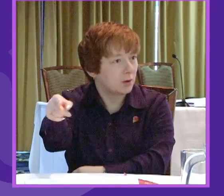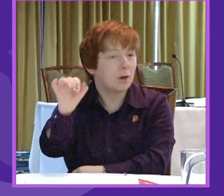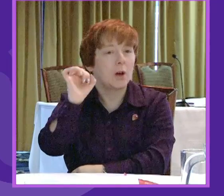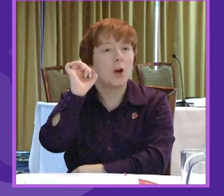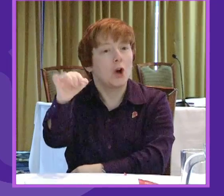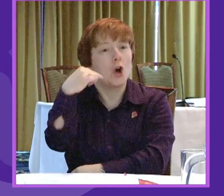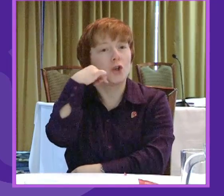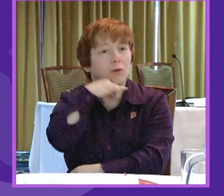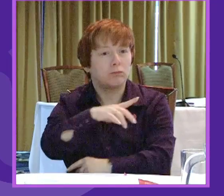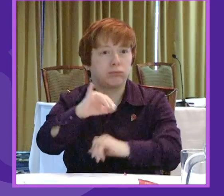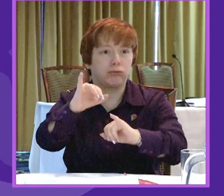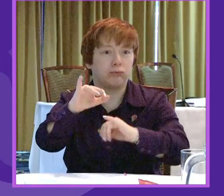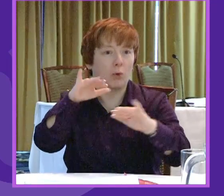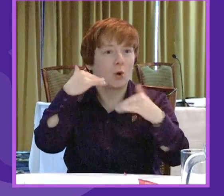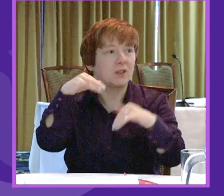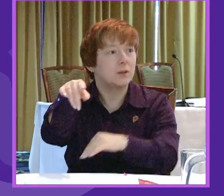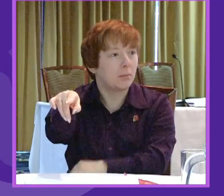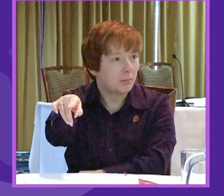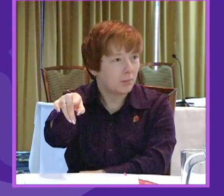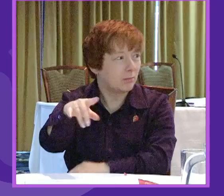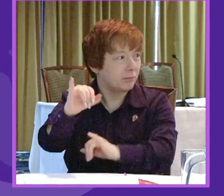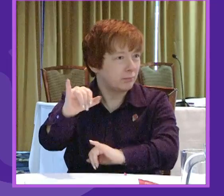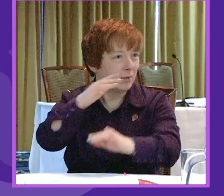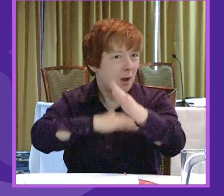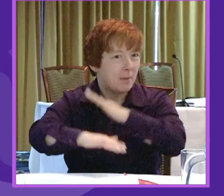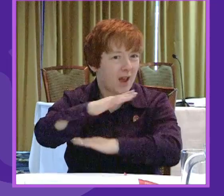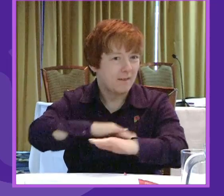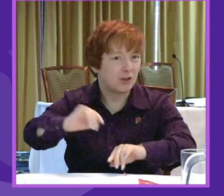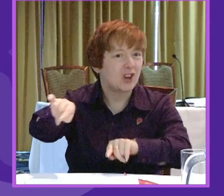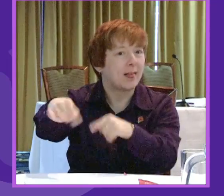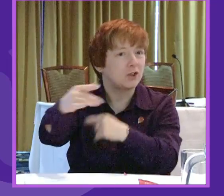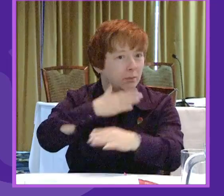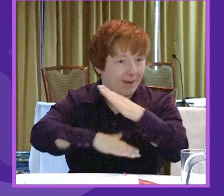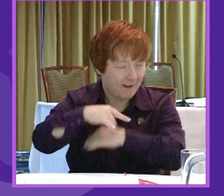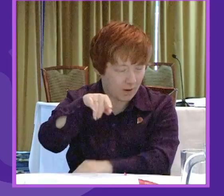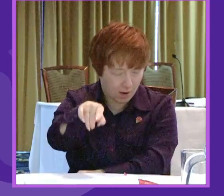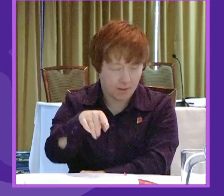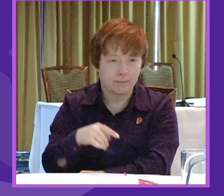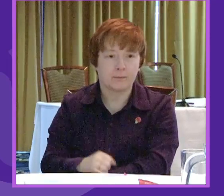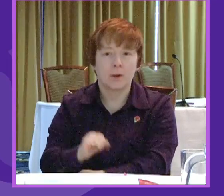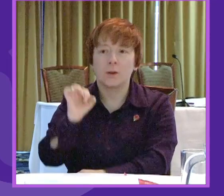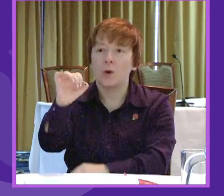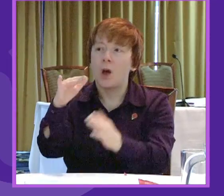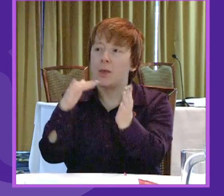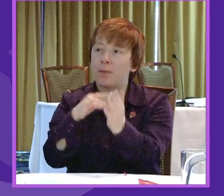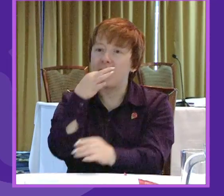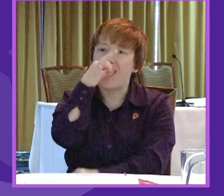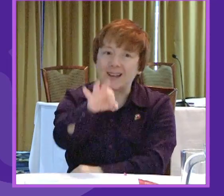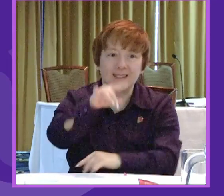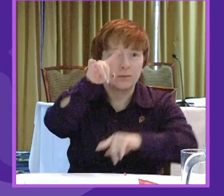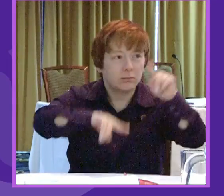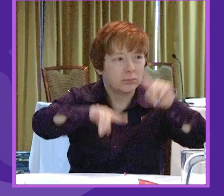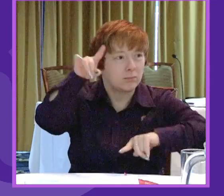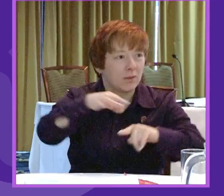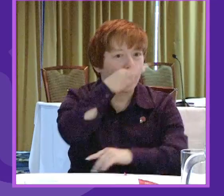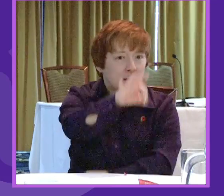Essentially, she's a mum with a son who's got severe autism, who has severely challenging behaviour. And this mum had